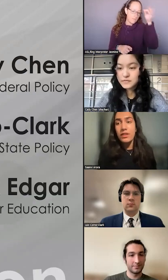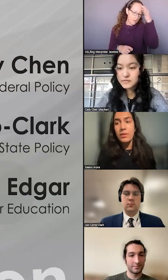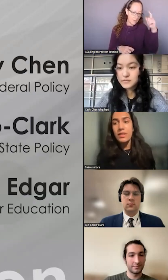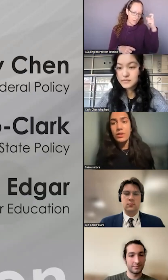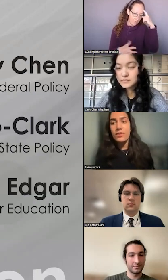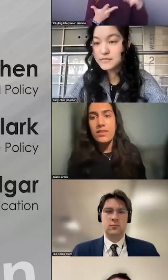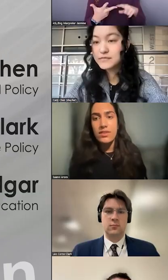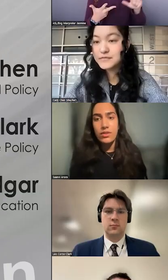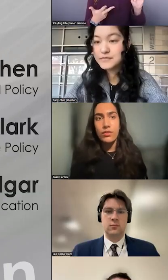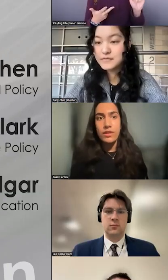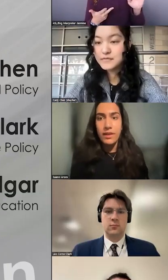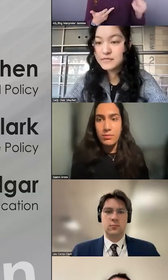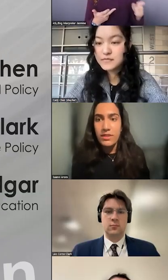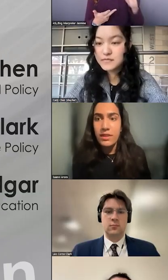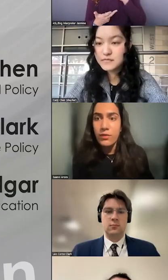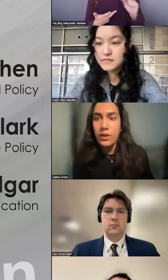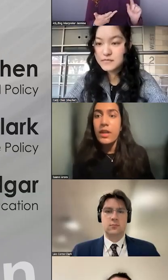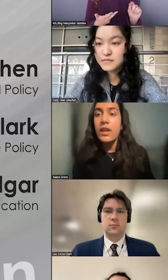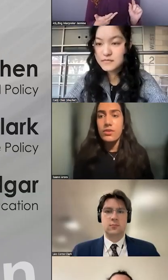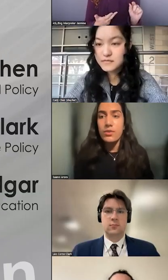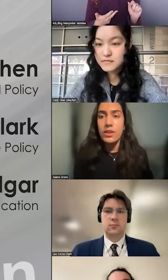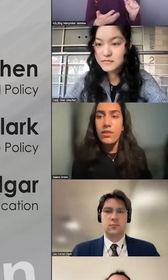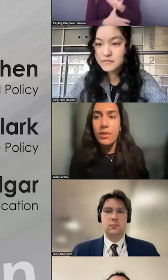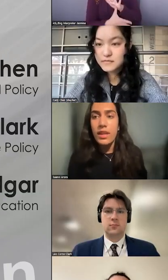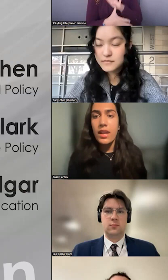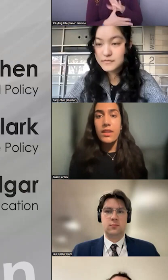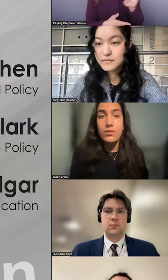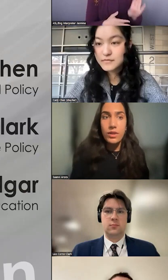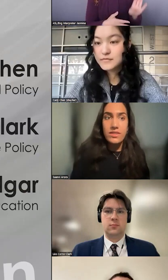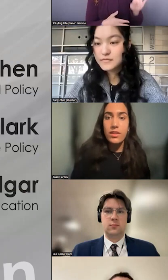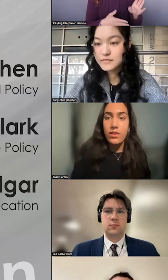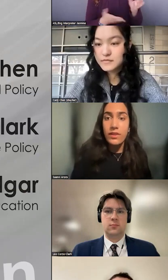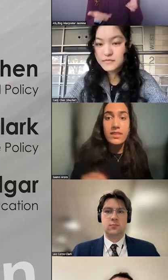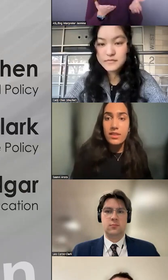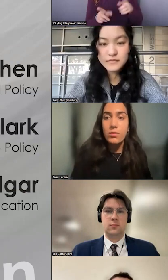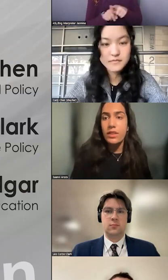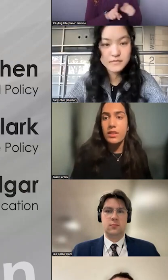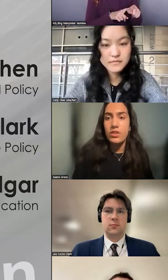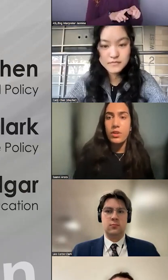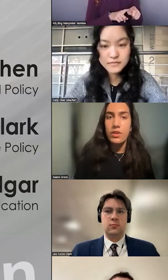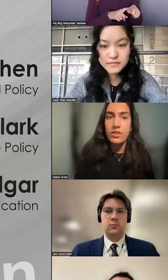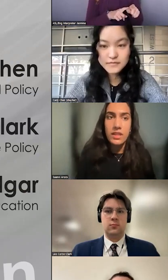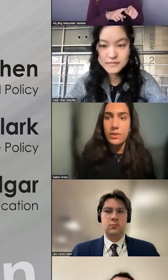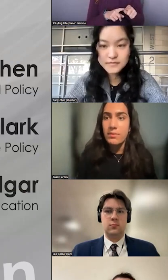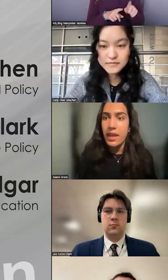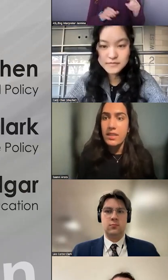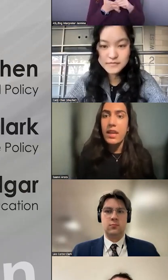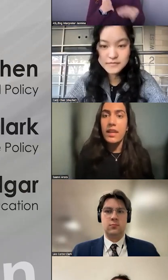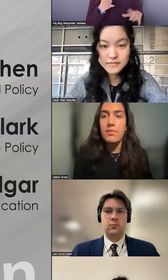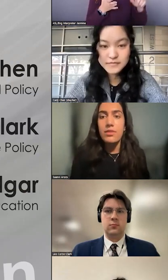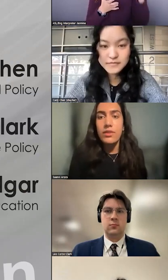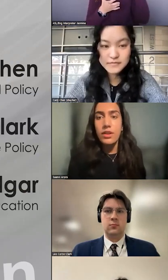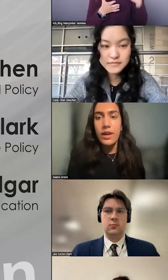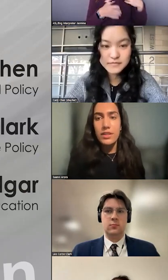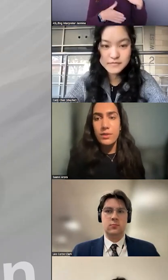UC Berkeley, where he serves as the External Affairs Vice President for their student government. In this role, he's done a lot of extensive work to push the university to expand